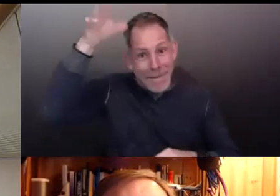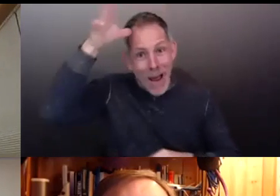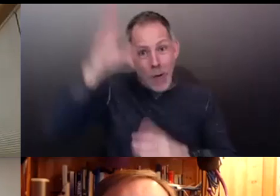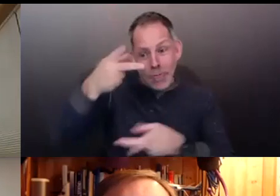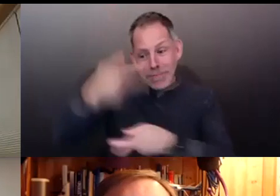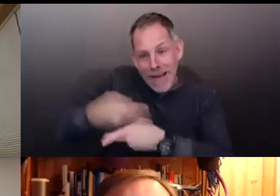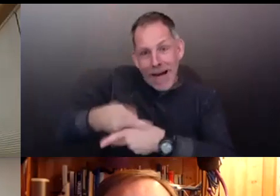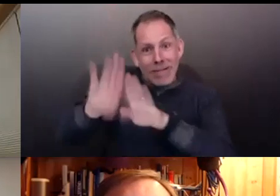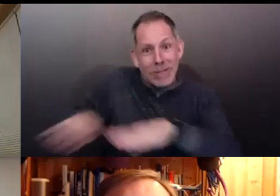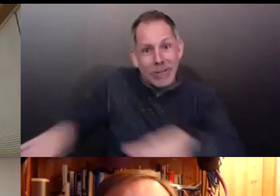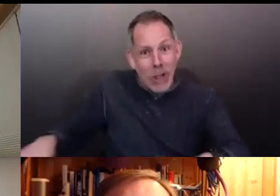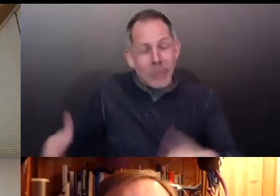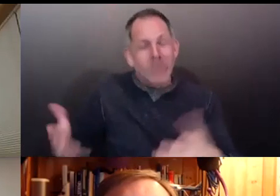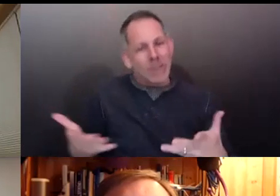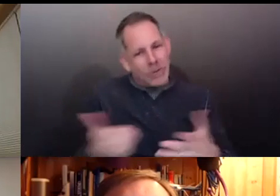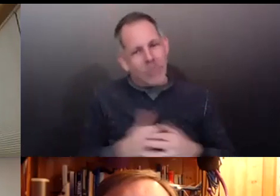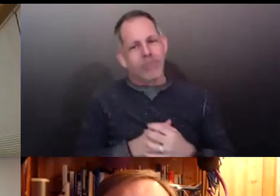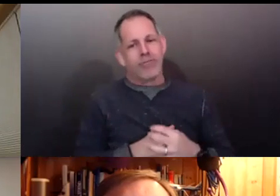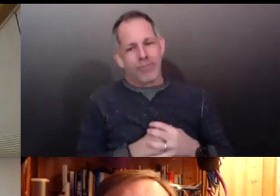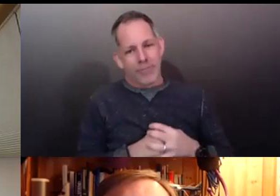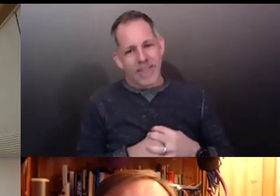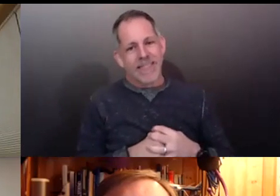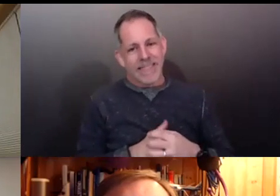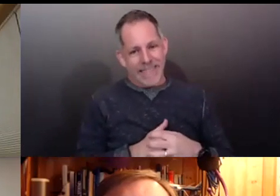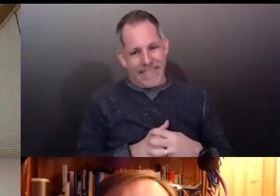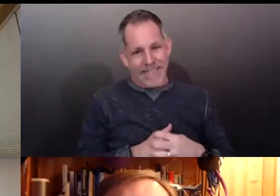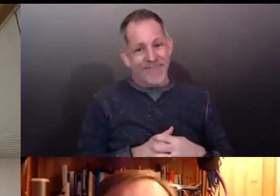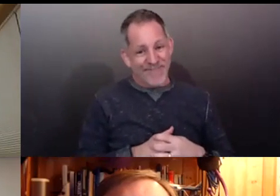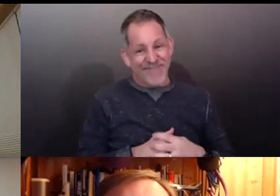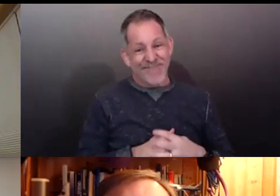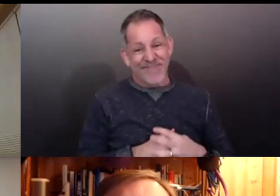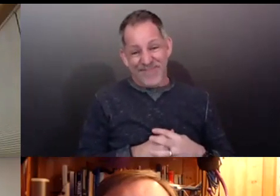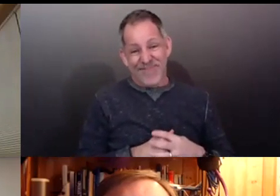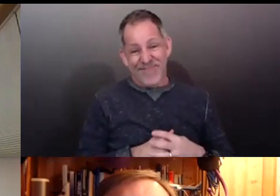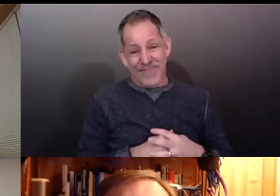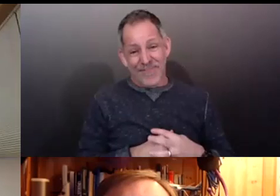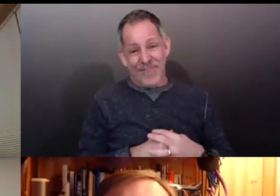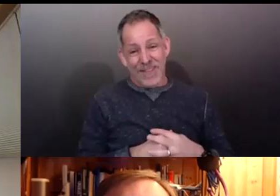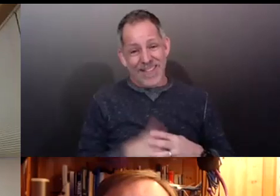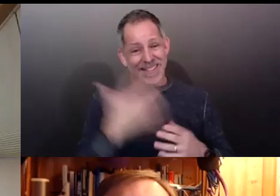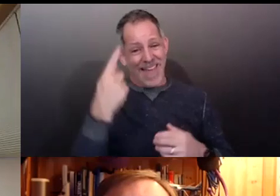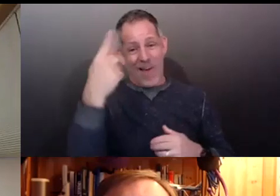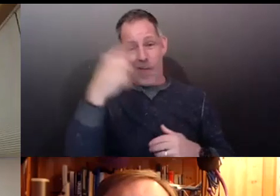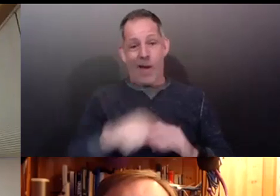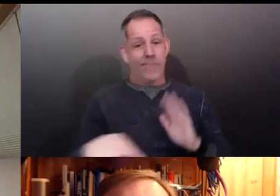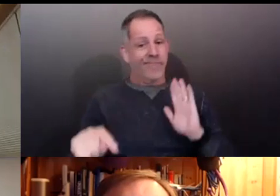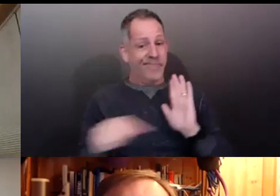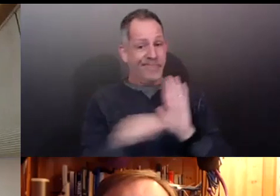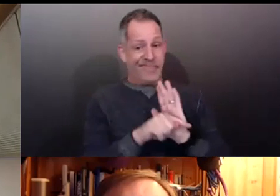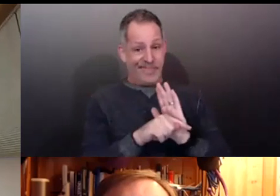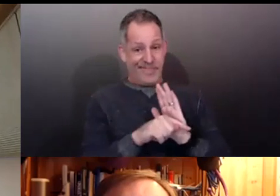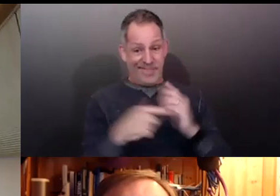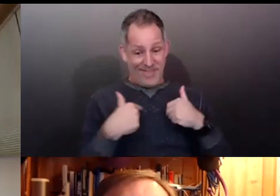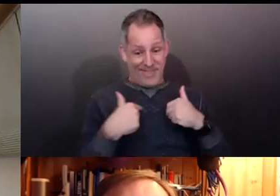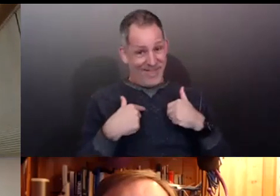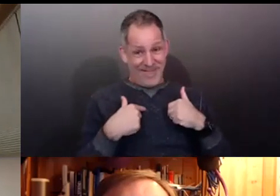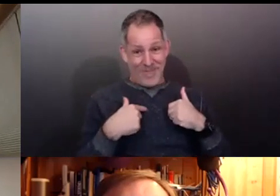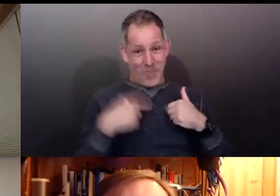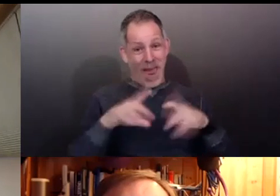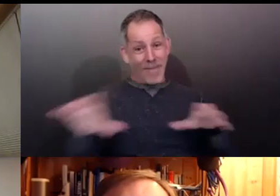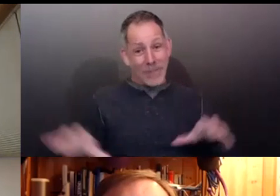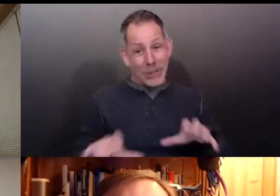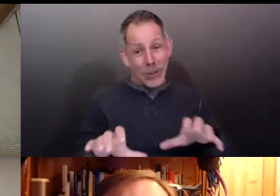It's sadly one of the costs of what we're doing, and we're trying to mitigate that as much as